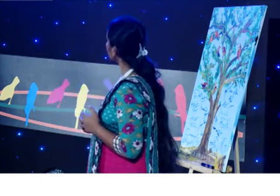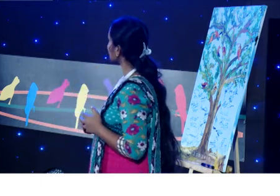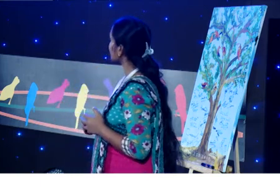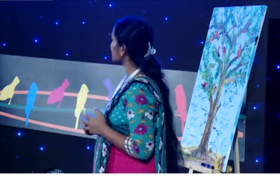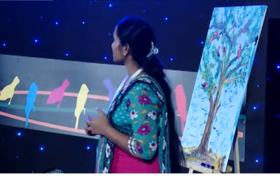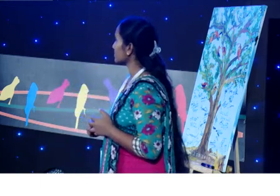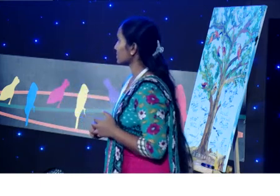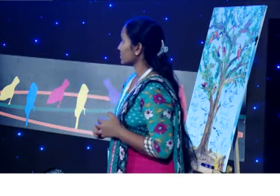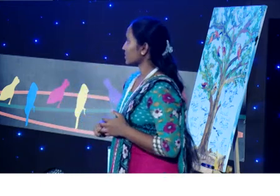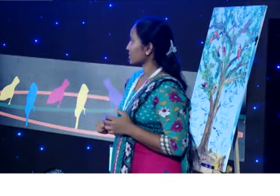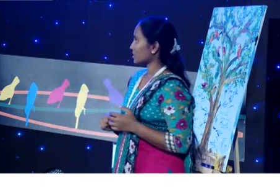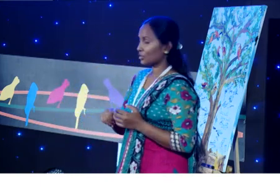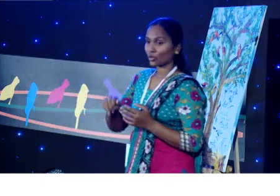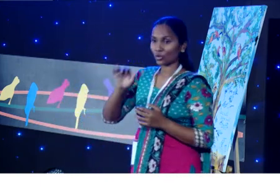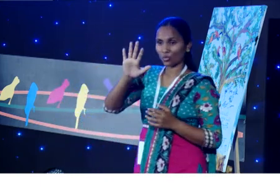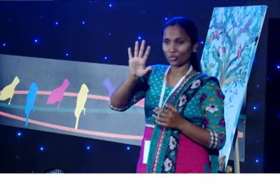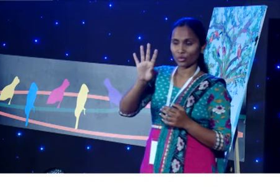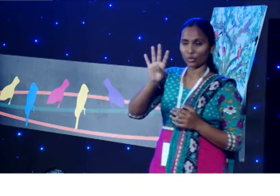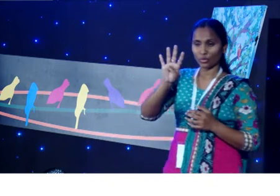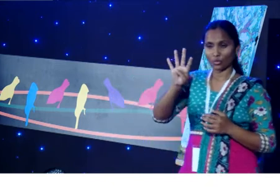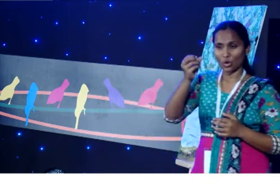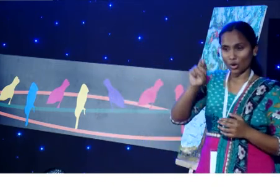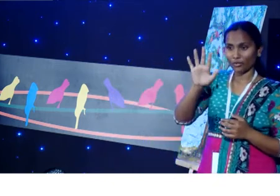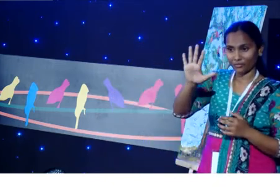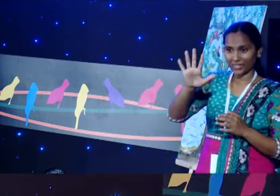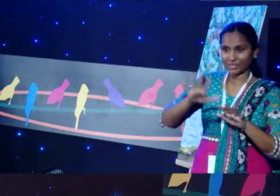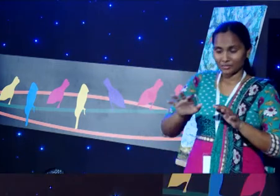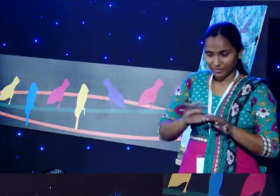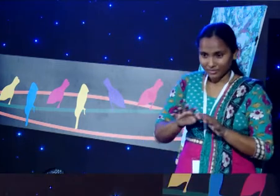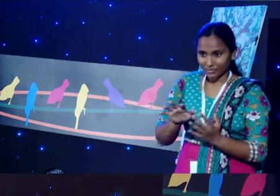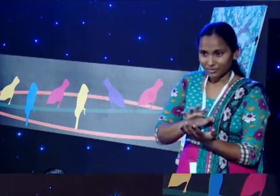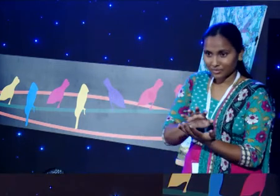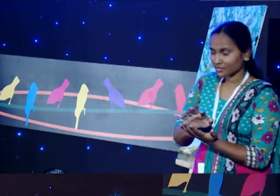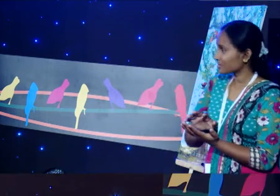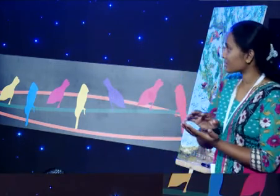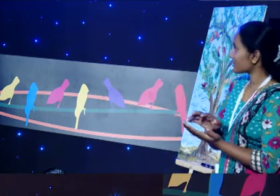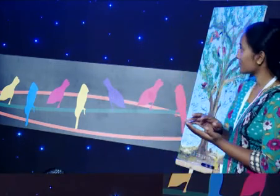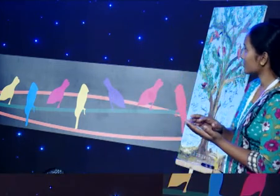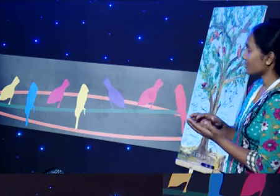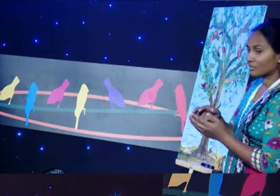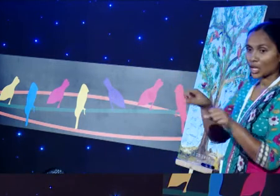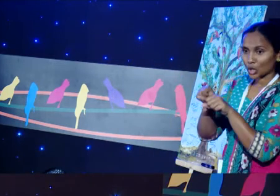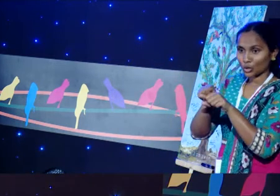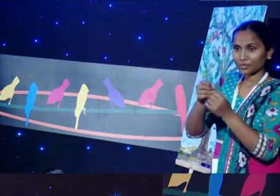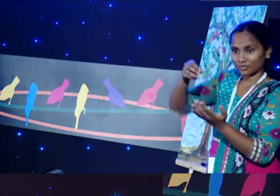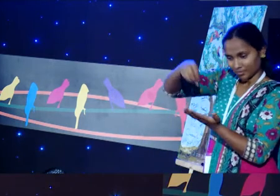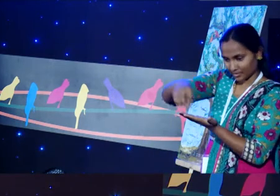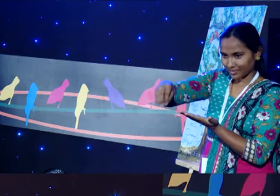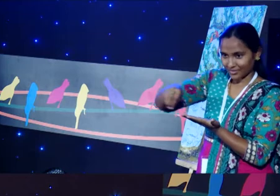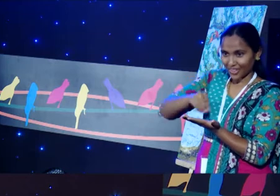with four vibrators, the same vibrational motors that you have in your phone that make it vibrate, and put it inside the shoe. So